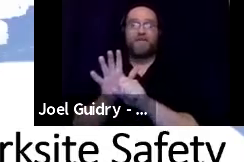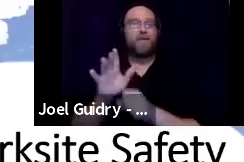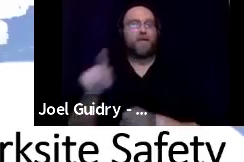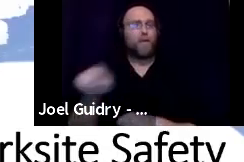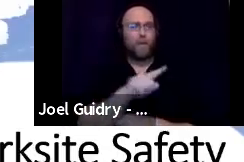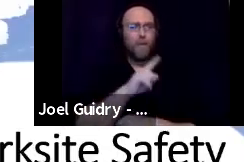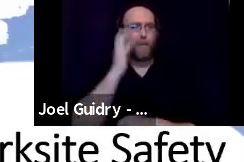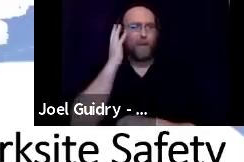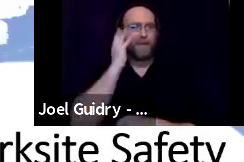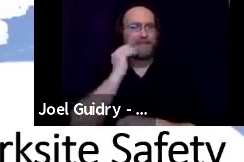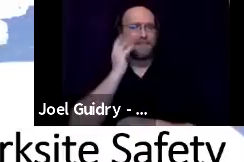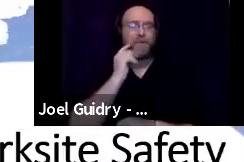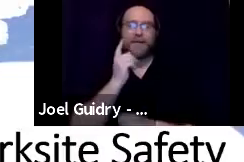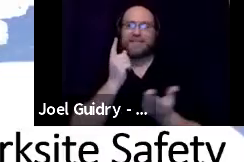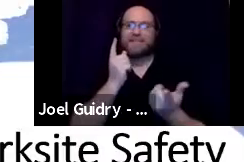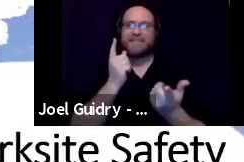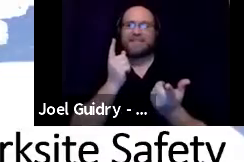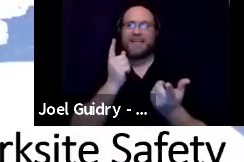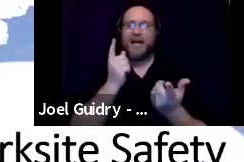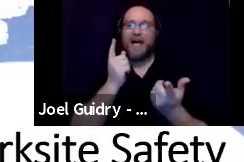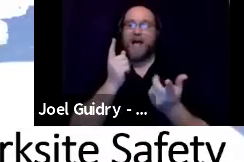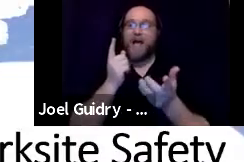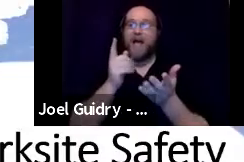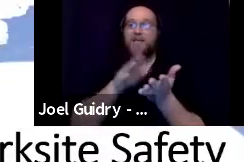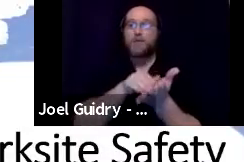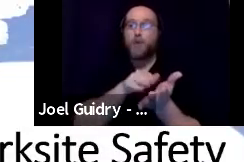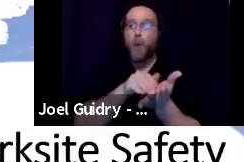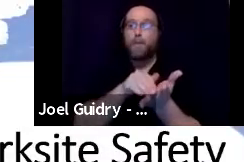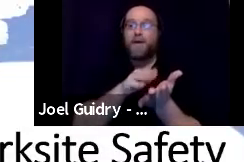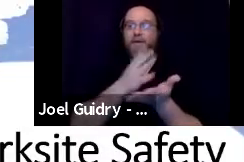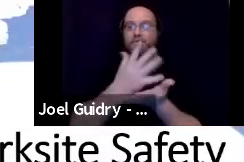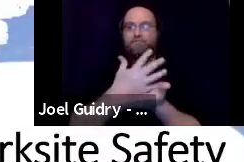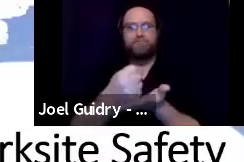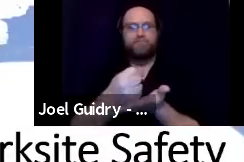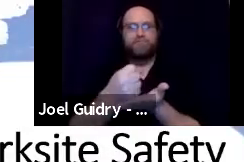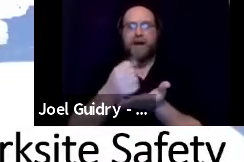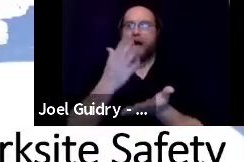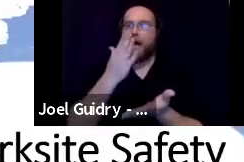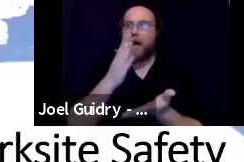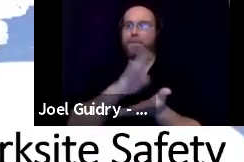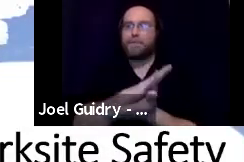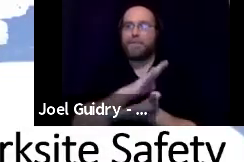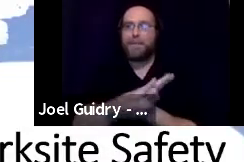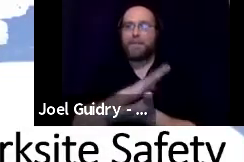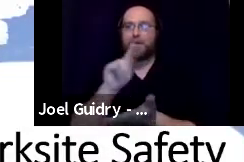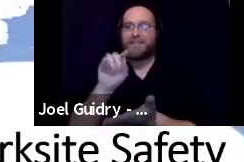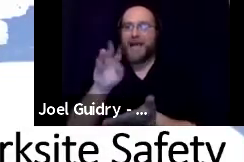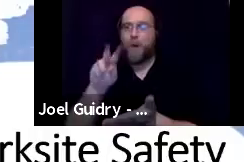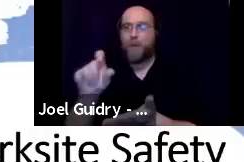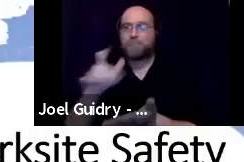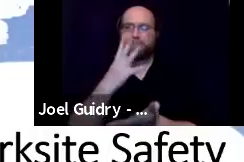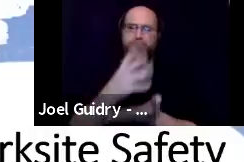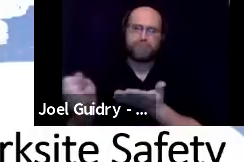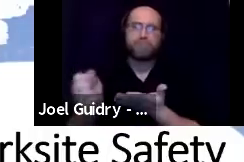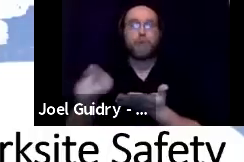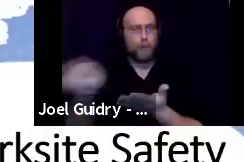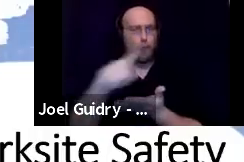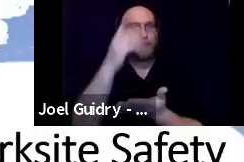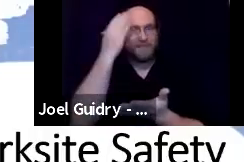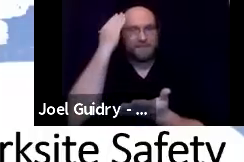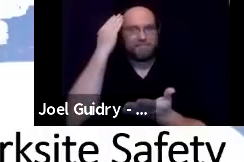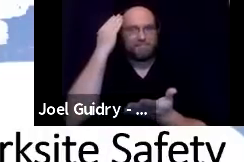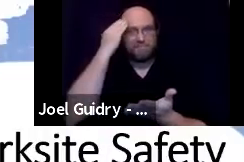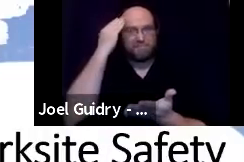of hand soap, paper towels, things like that. So we know that there's going to be, this